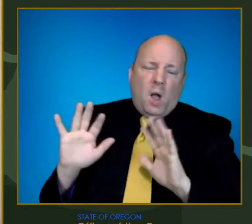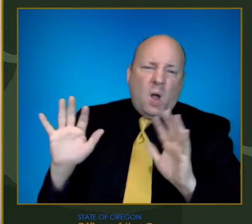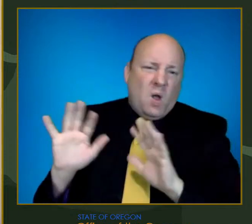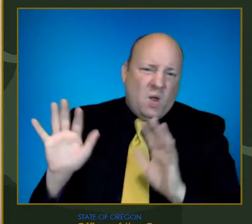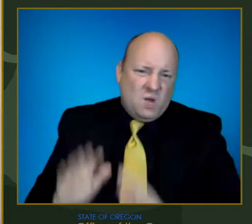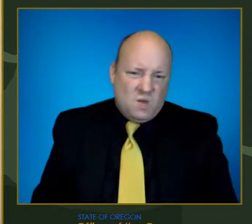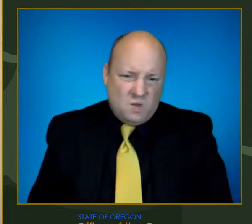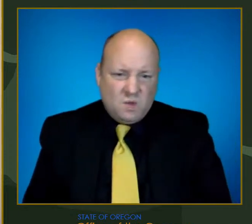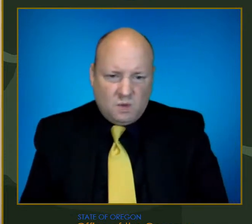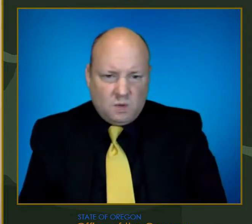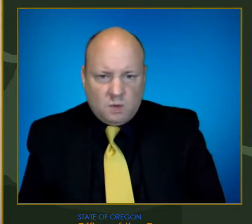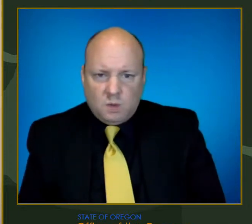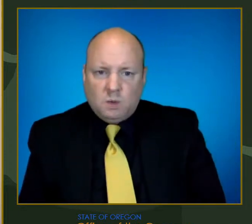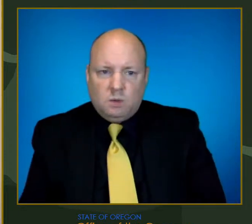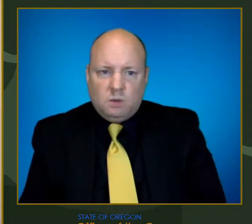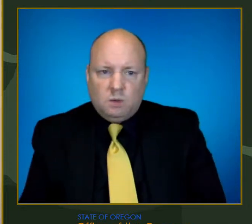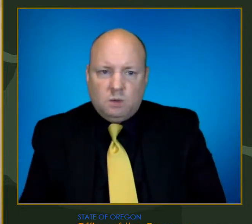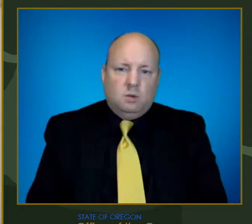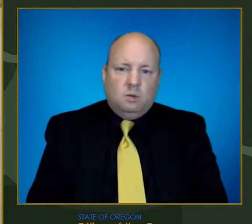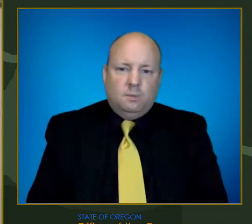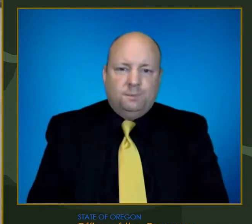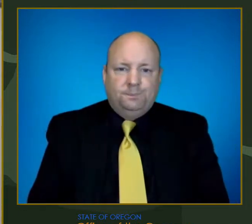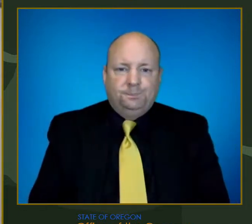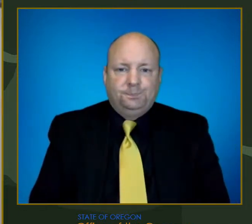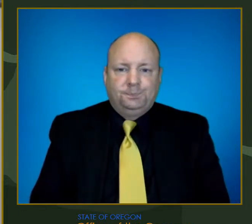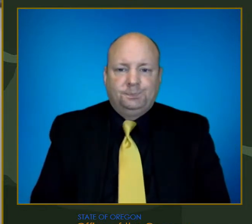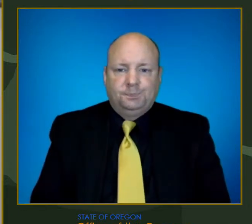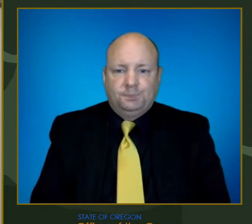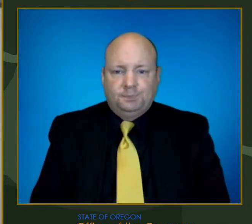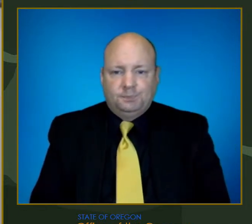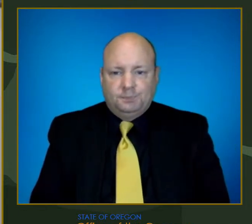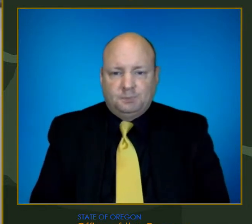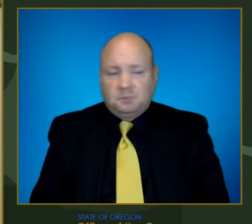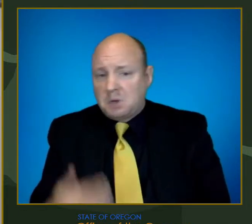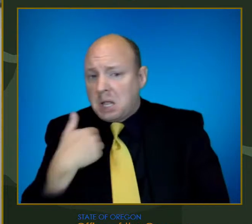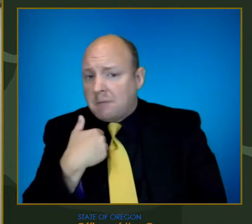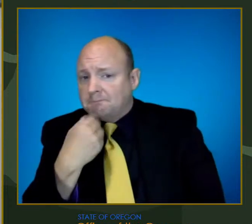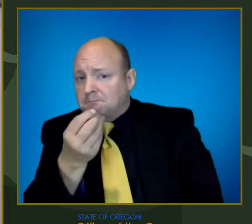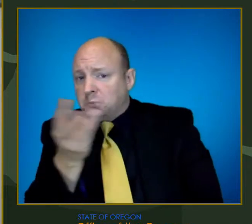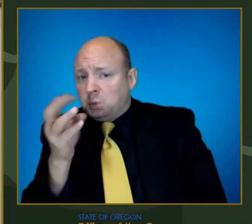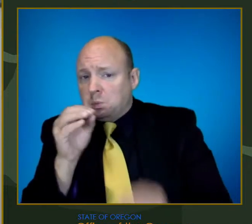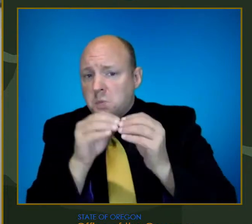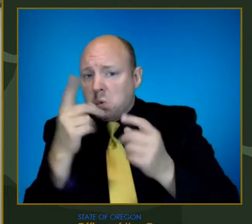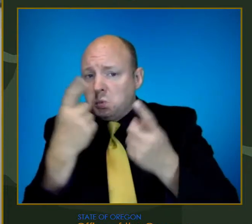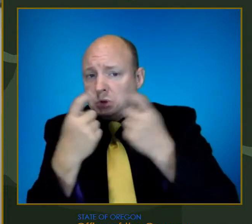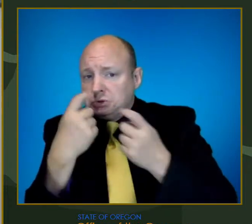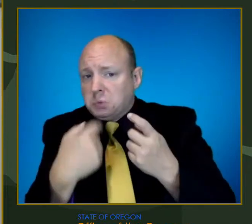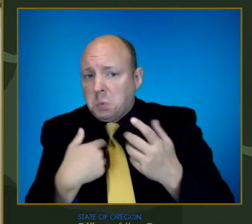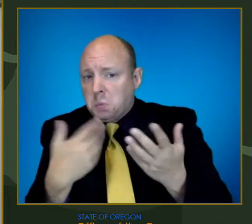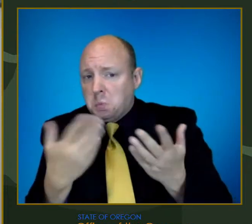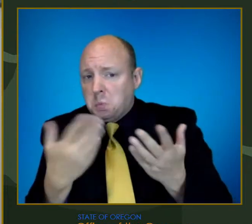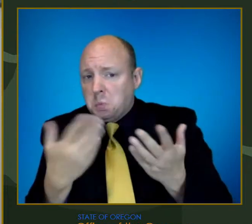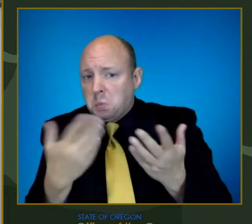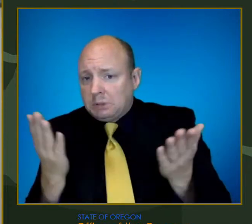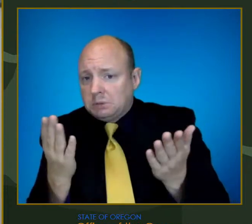Thanks, Tim. We have time for just about 3 more questions. So I'm going to go next to Eder Campuzano with the Oregonian. Go ahead,